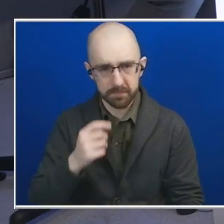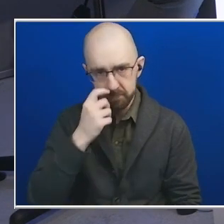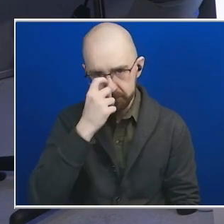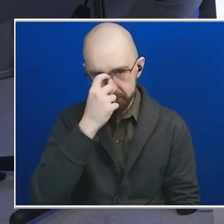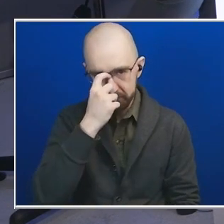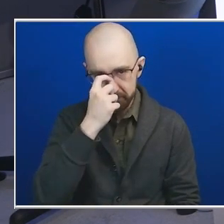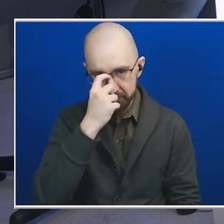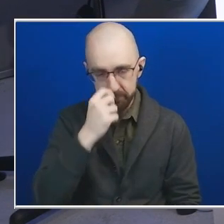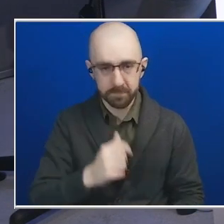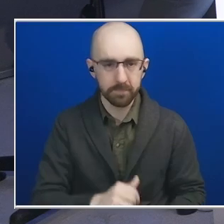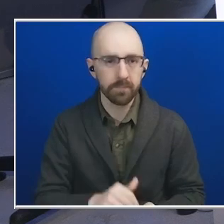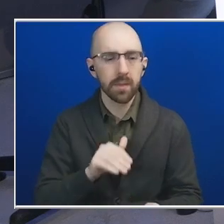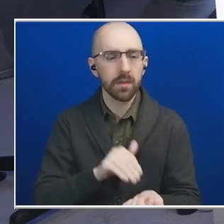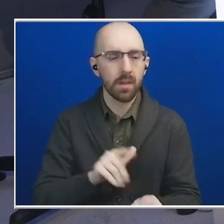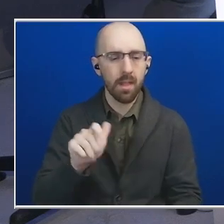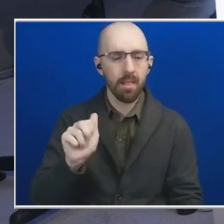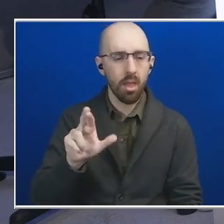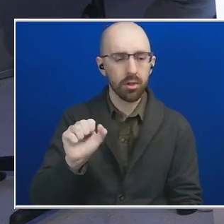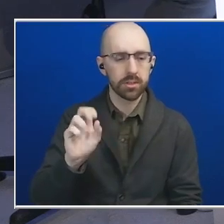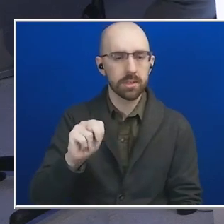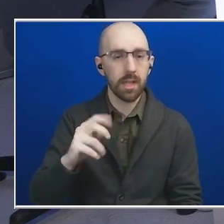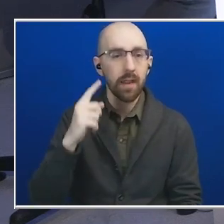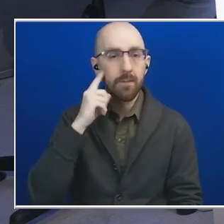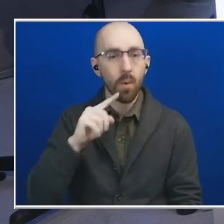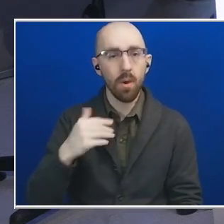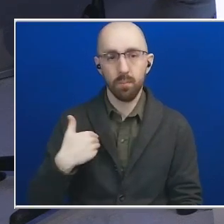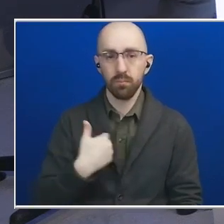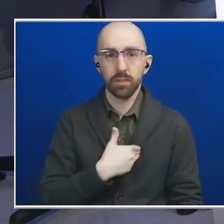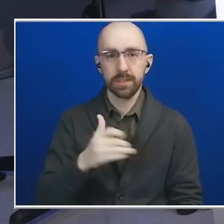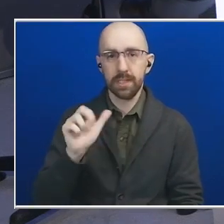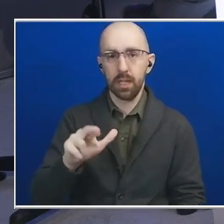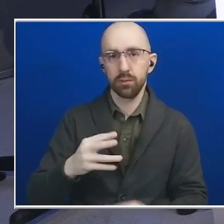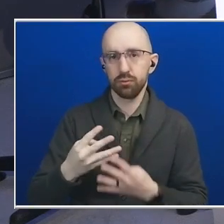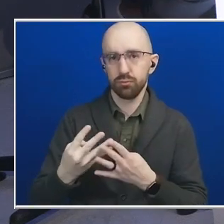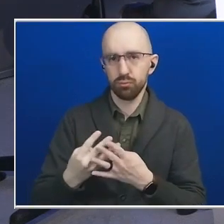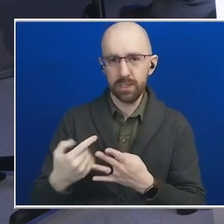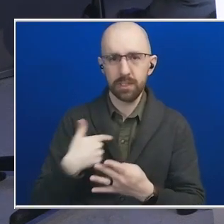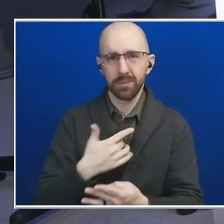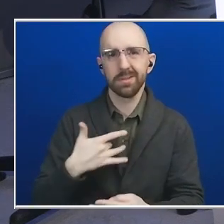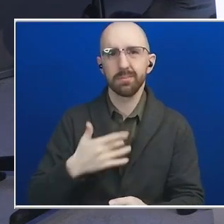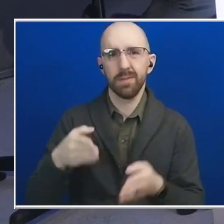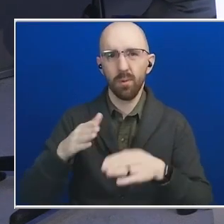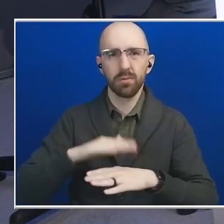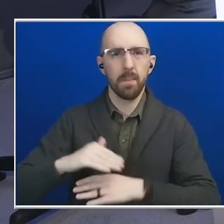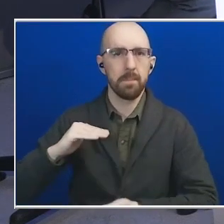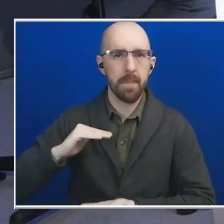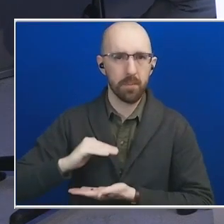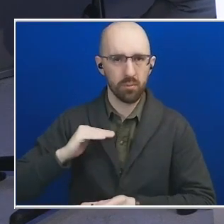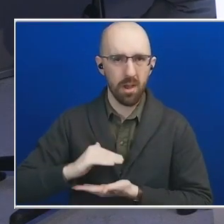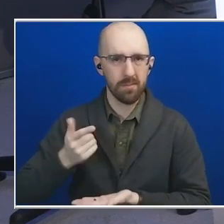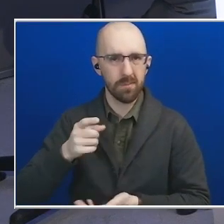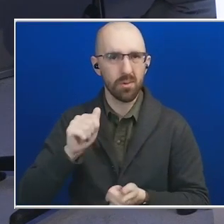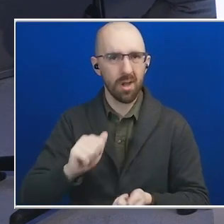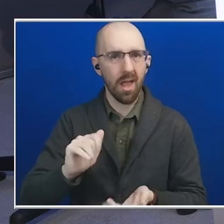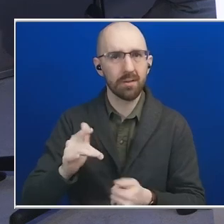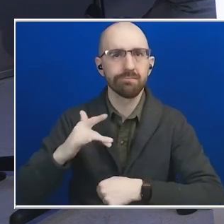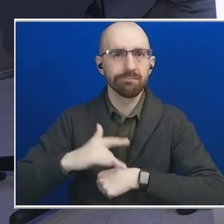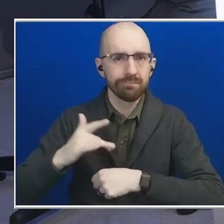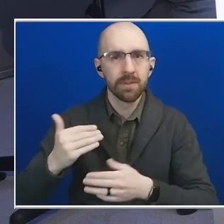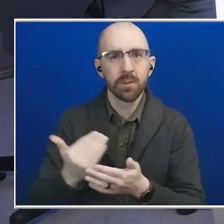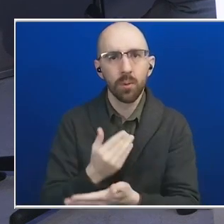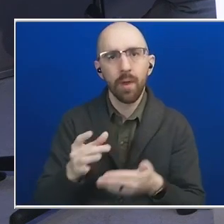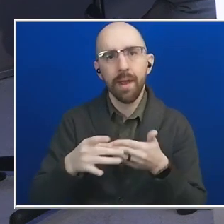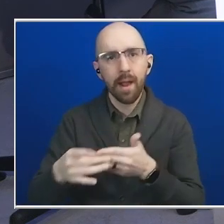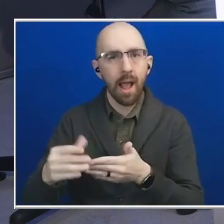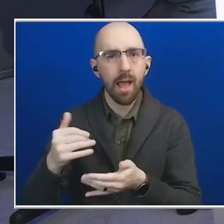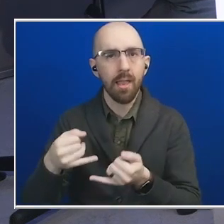Dr. Larson, for breast cancer screenings, we usually focus on mammograms, and maybe you can touch on some of the new guidelines that came out this past